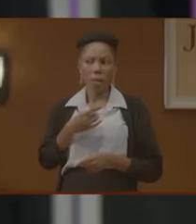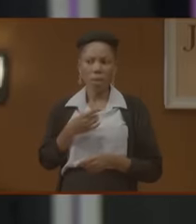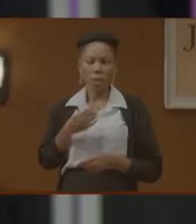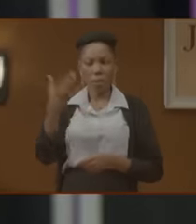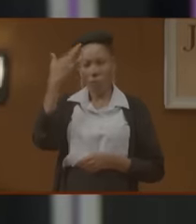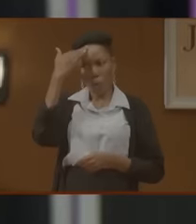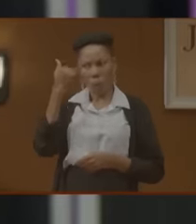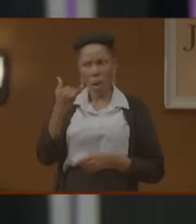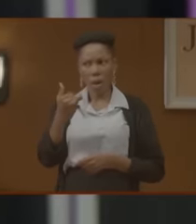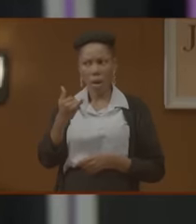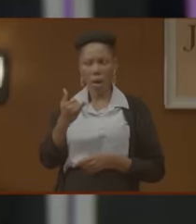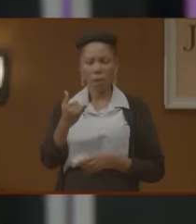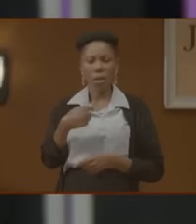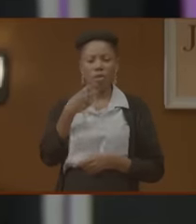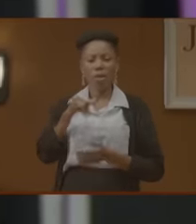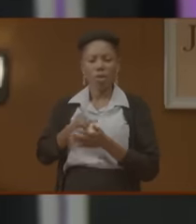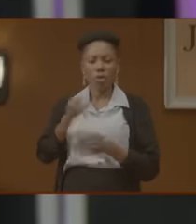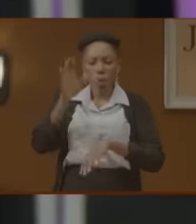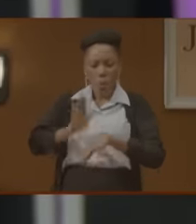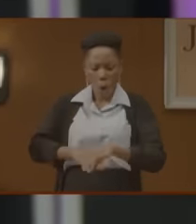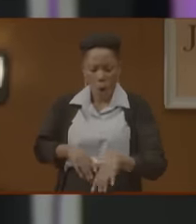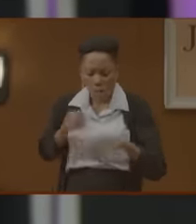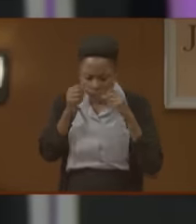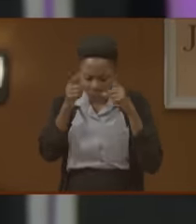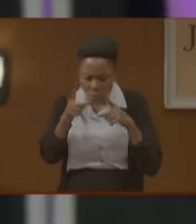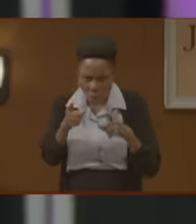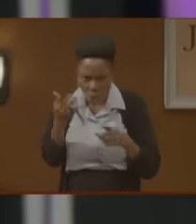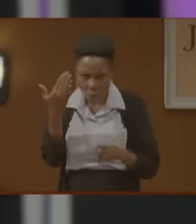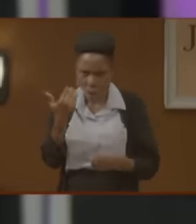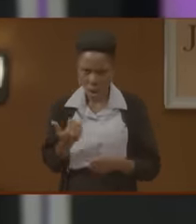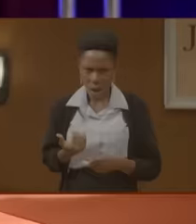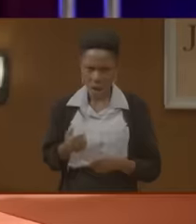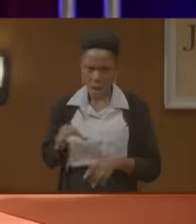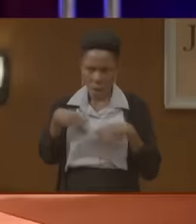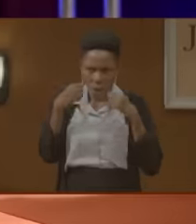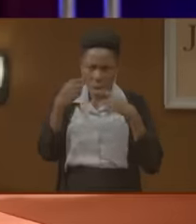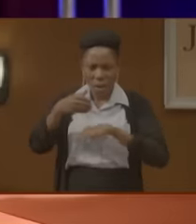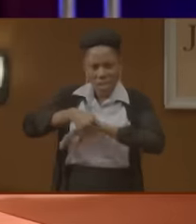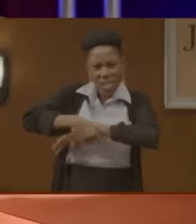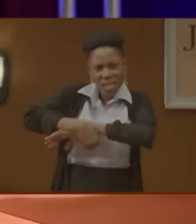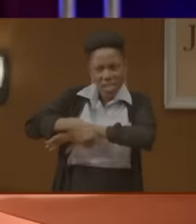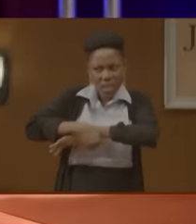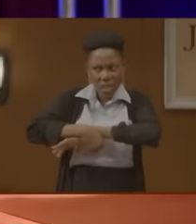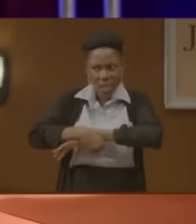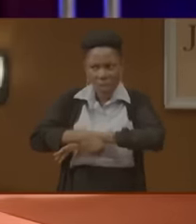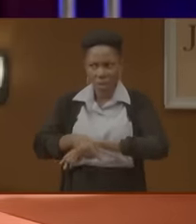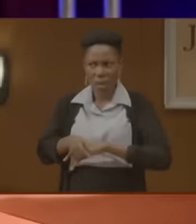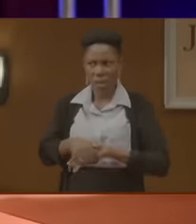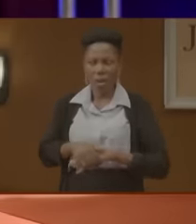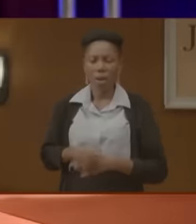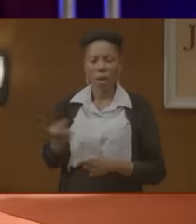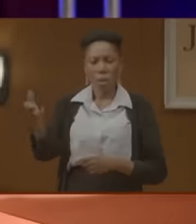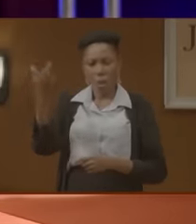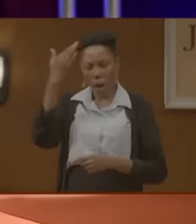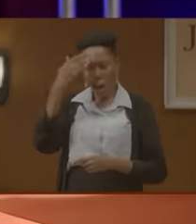baking, turning this cake that she wants to bake. And I said, it won't work. I got so annoyed and I picked the plastic. We stay at